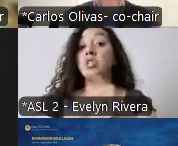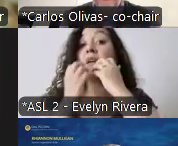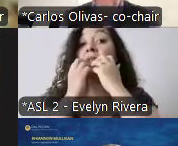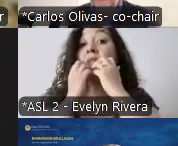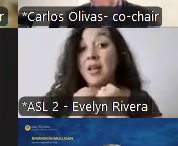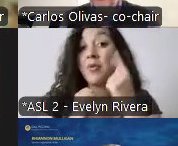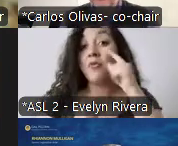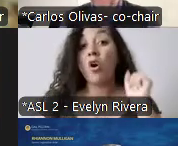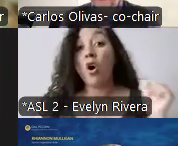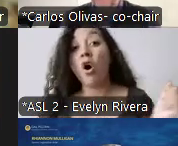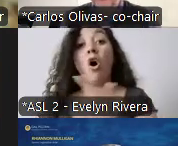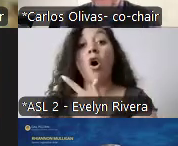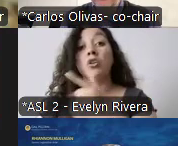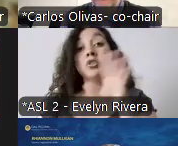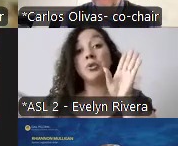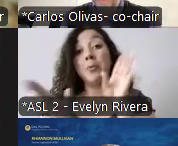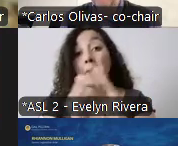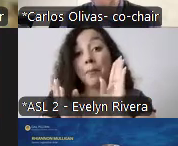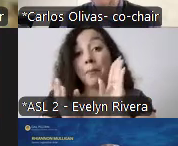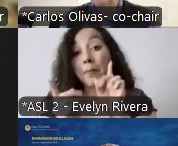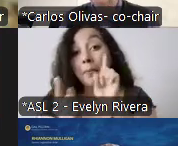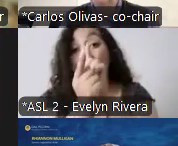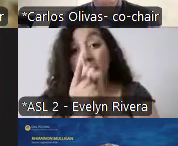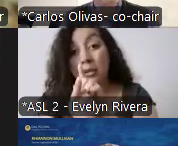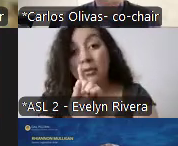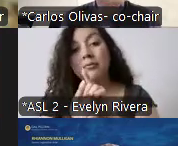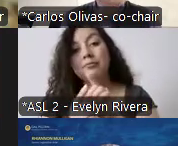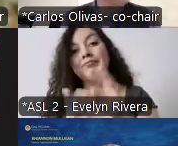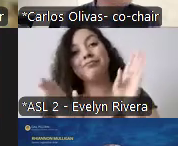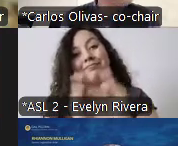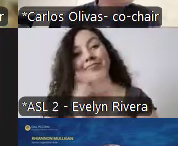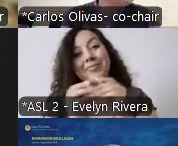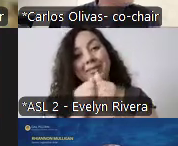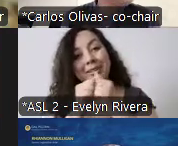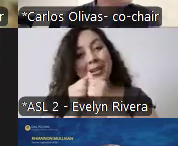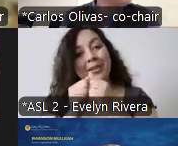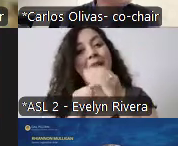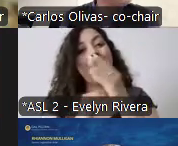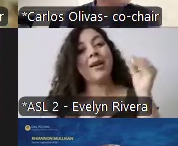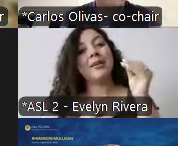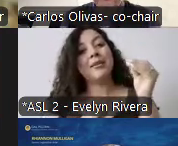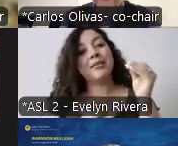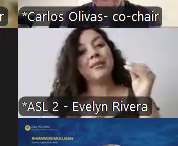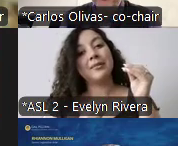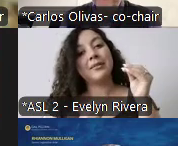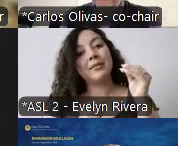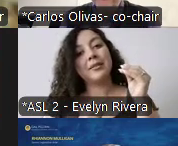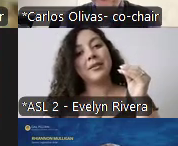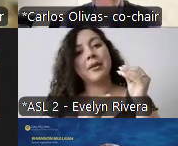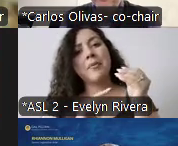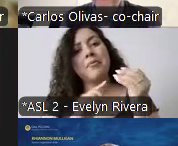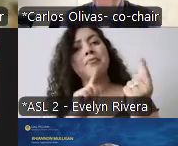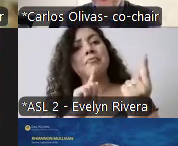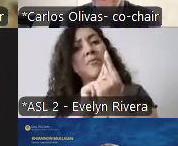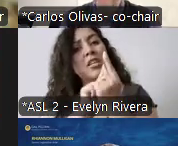all of us to meet in person and to be there together and get to know each other better during